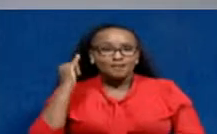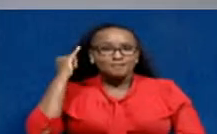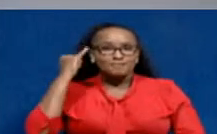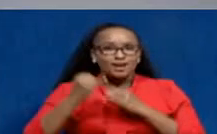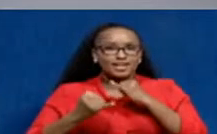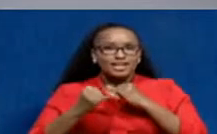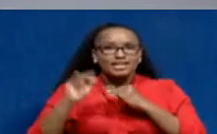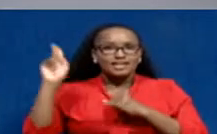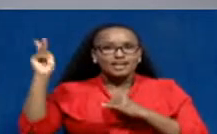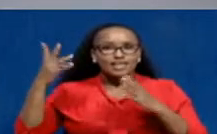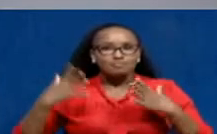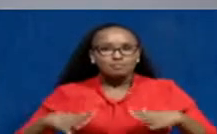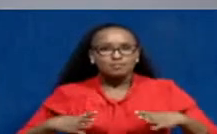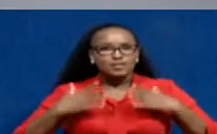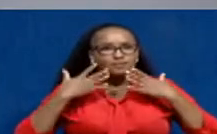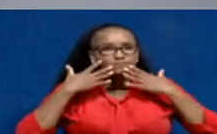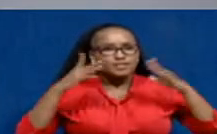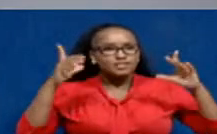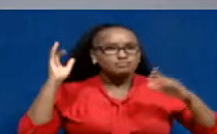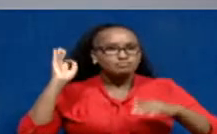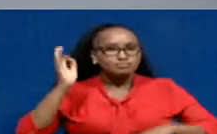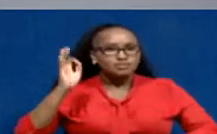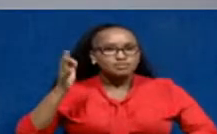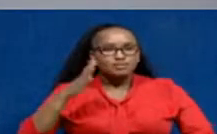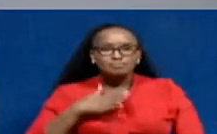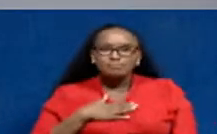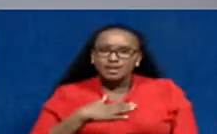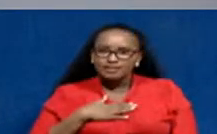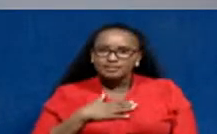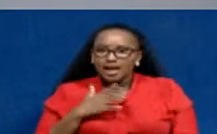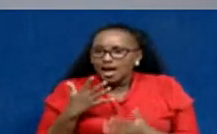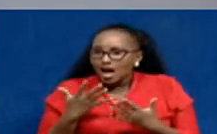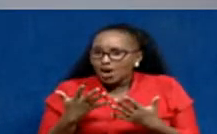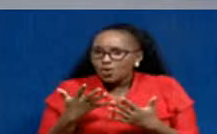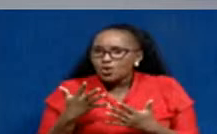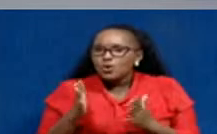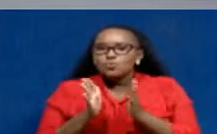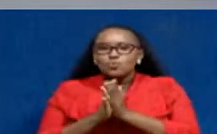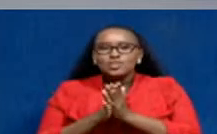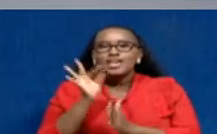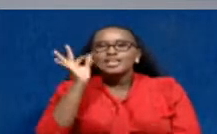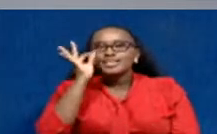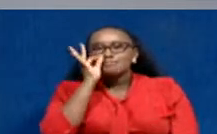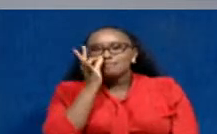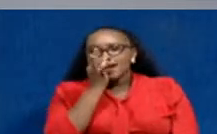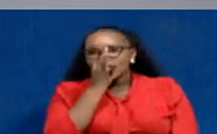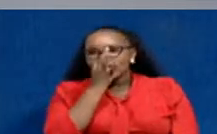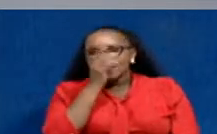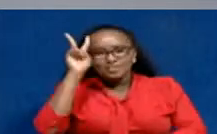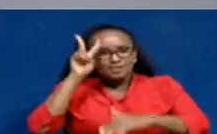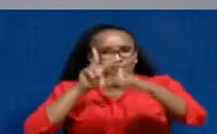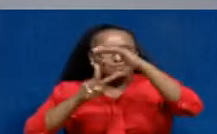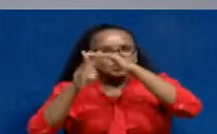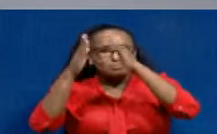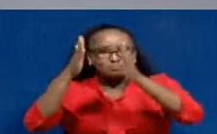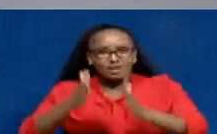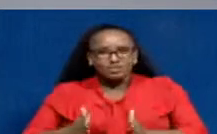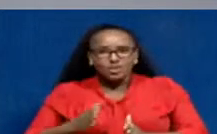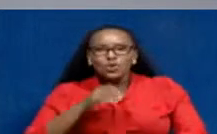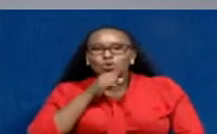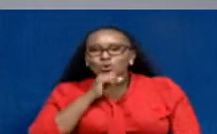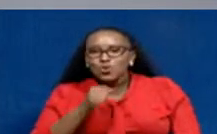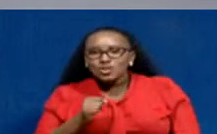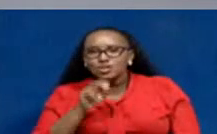Finally, fellow Kenyans, I will end my brief reflections with Kibaki the visionary. At the age